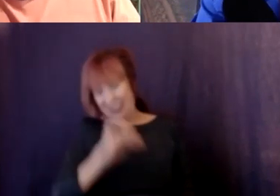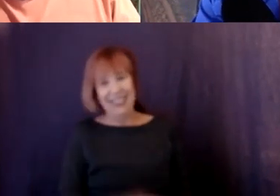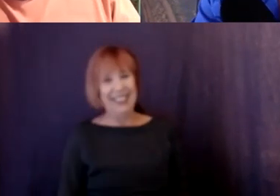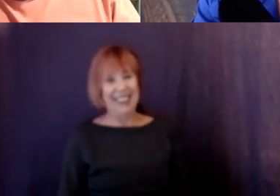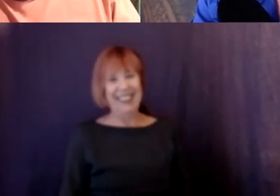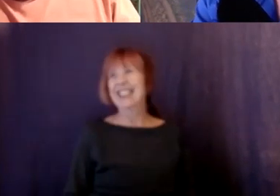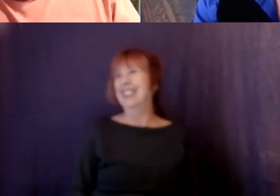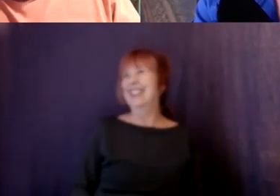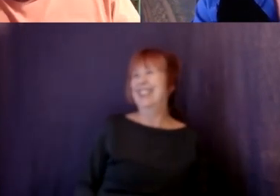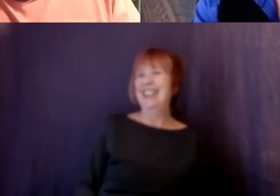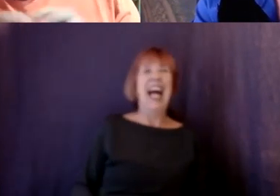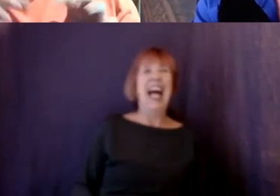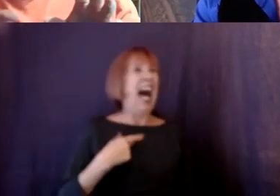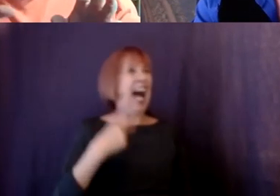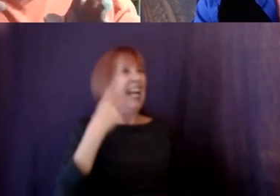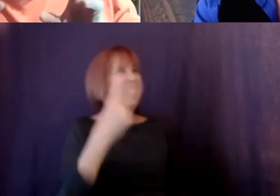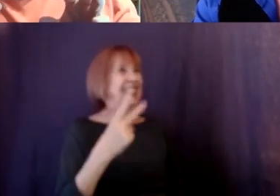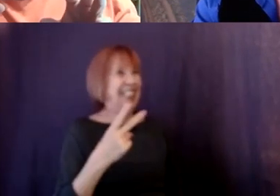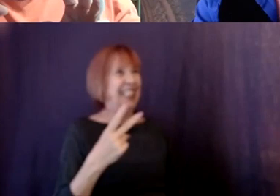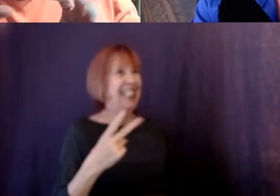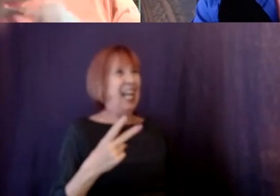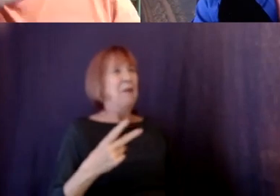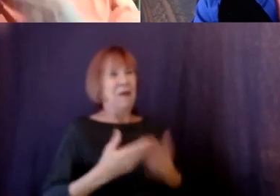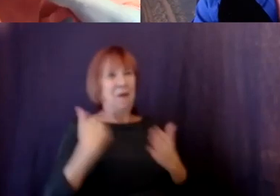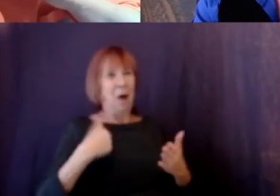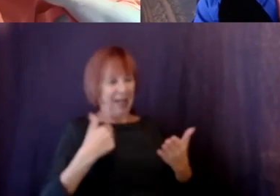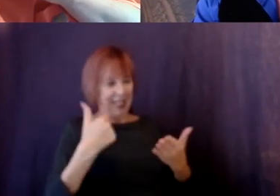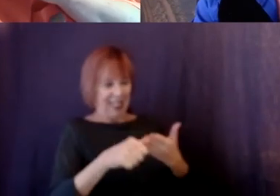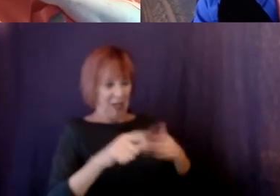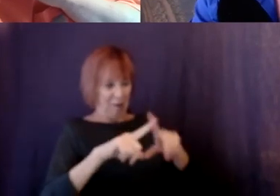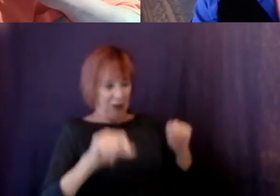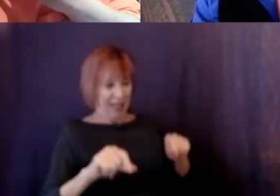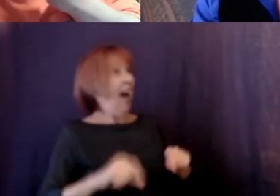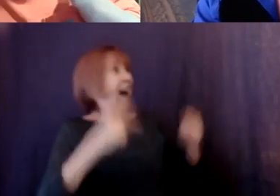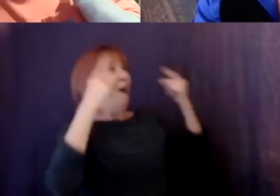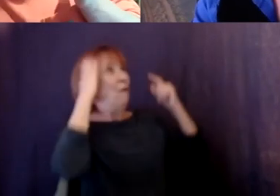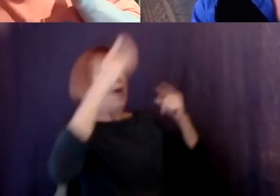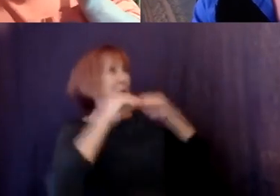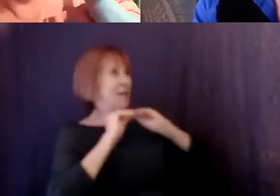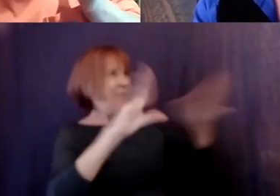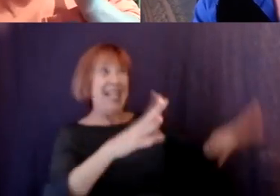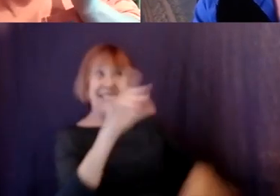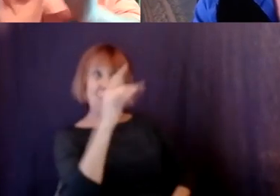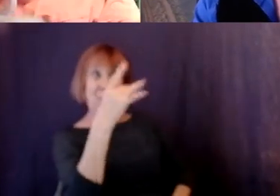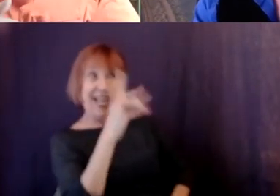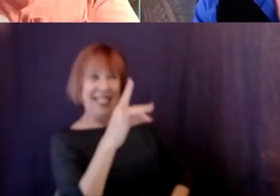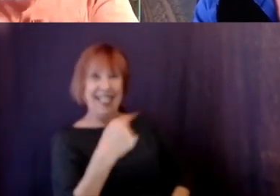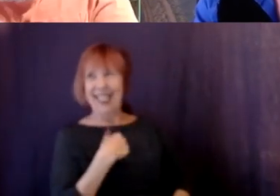I look at the postcards we printed up coming in 2018. It's like, oh my God.